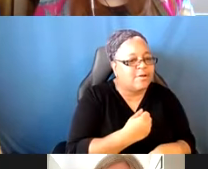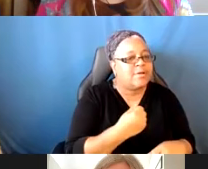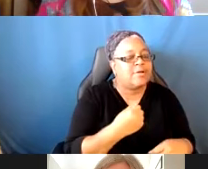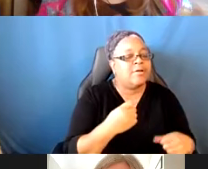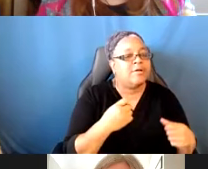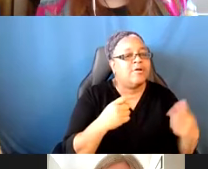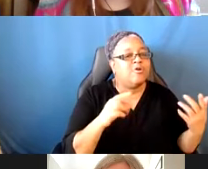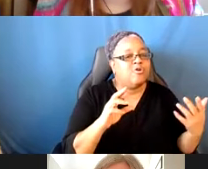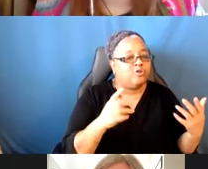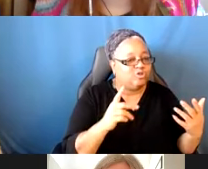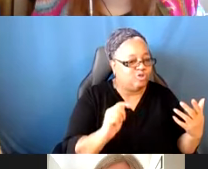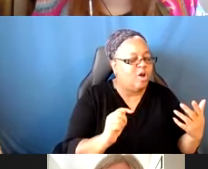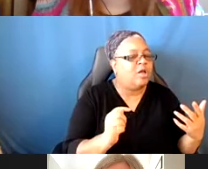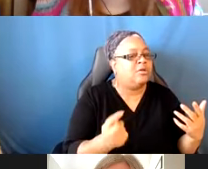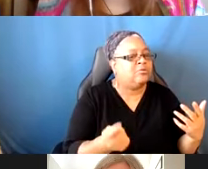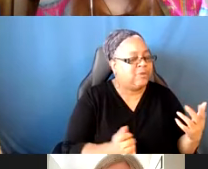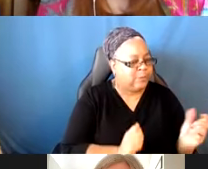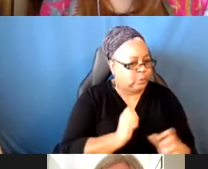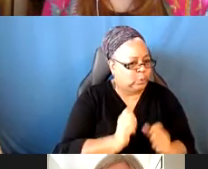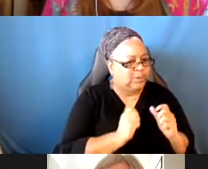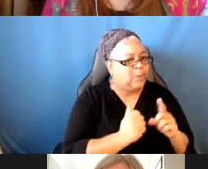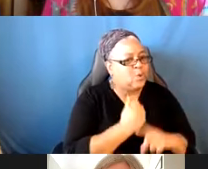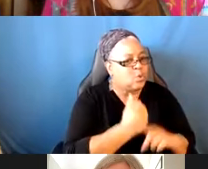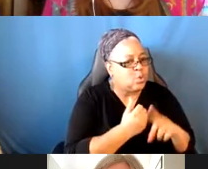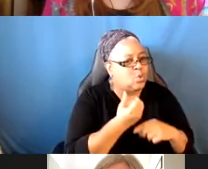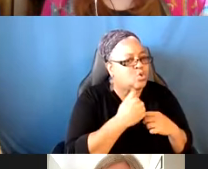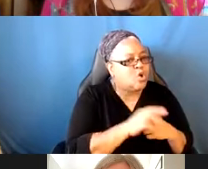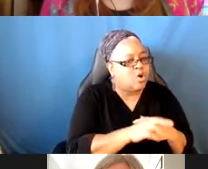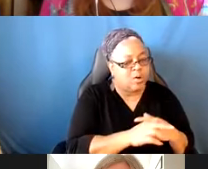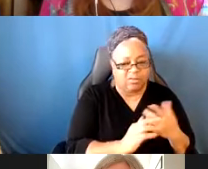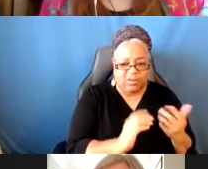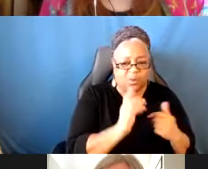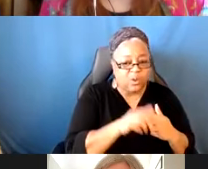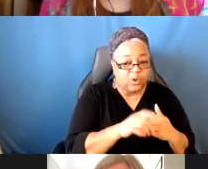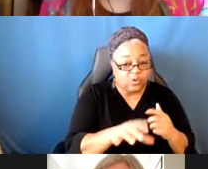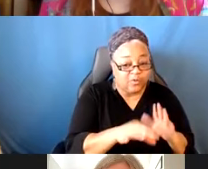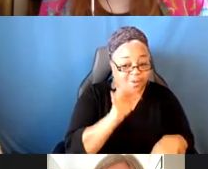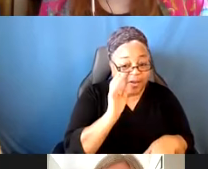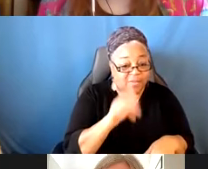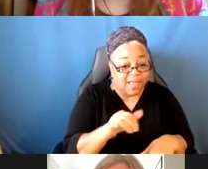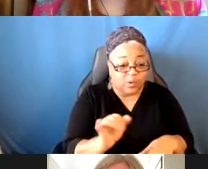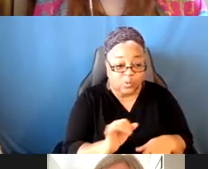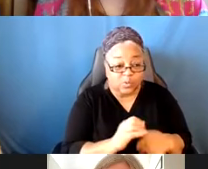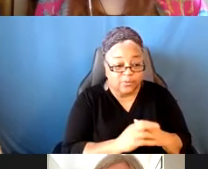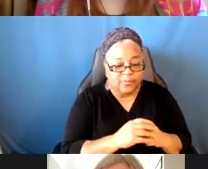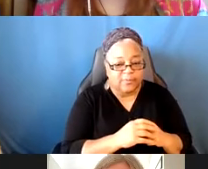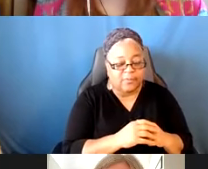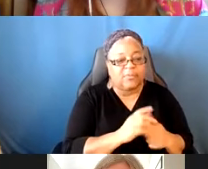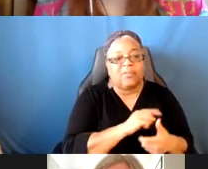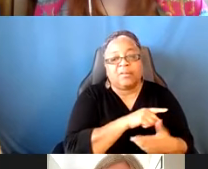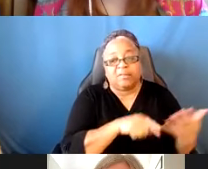his feelings or being emotionally abusive to her. We want to find that out. And then we ask her about